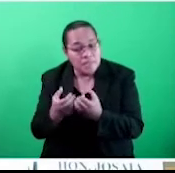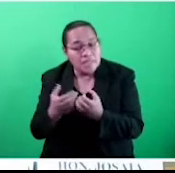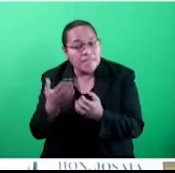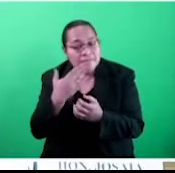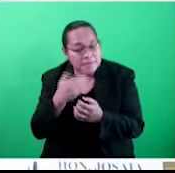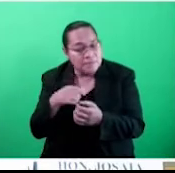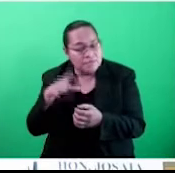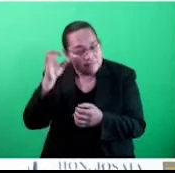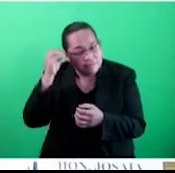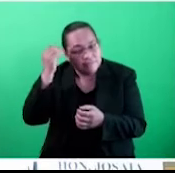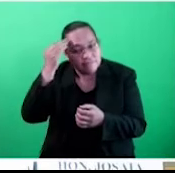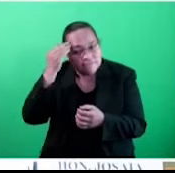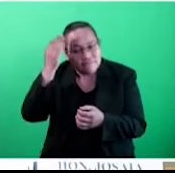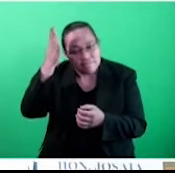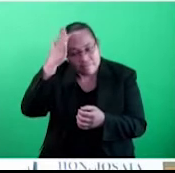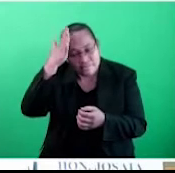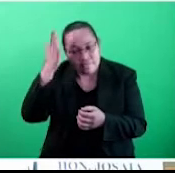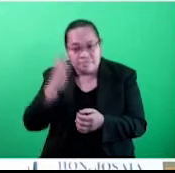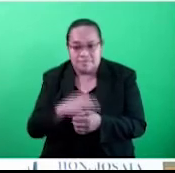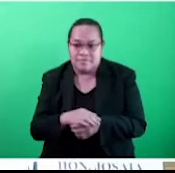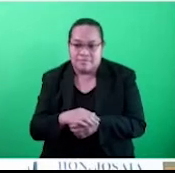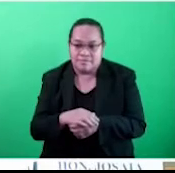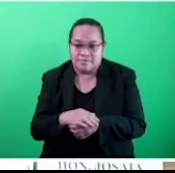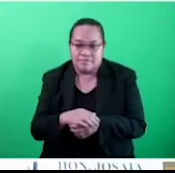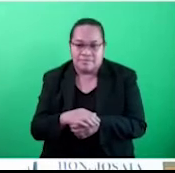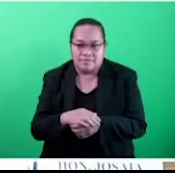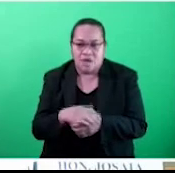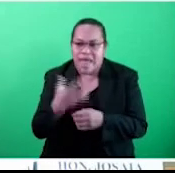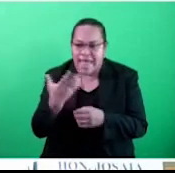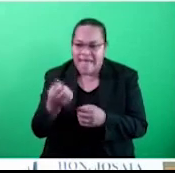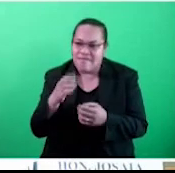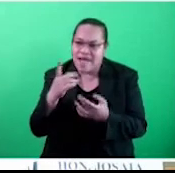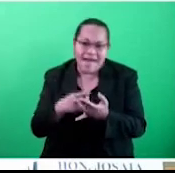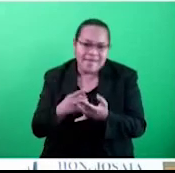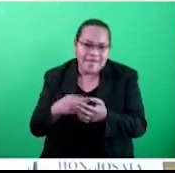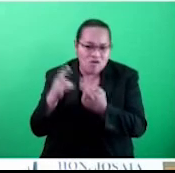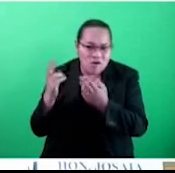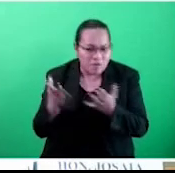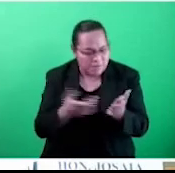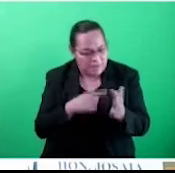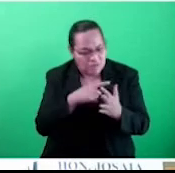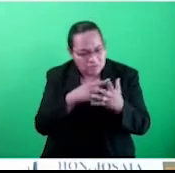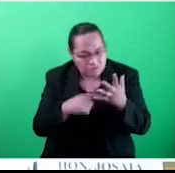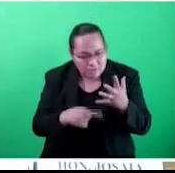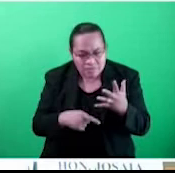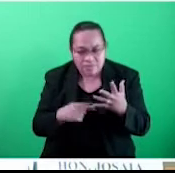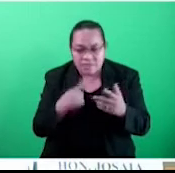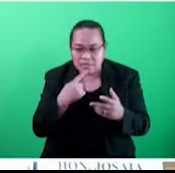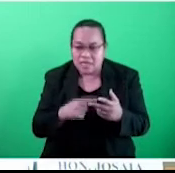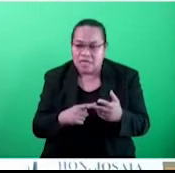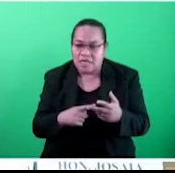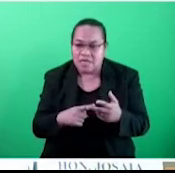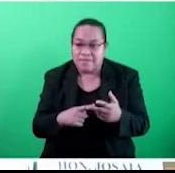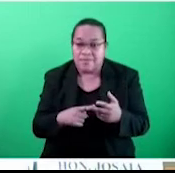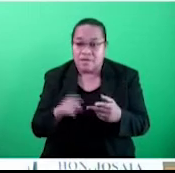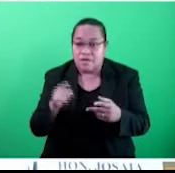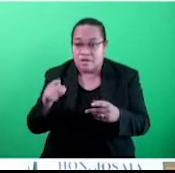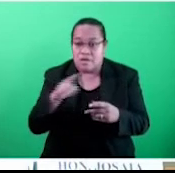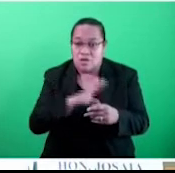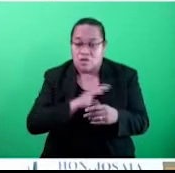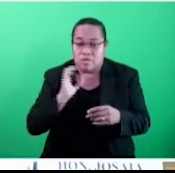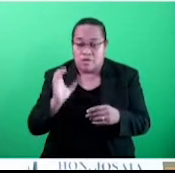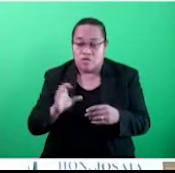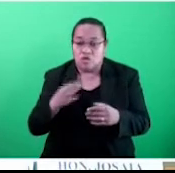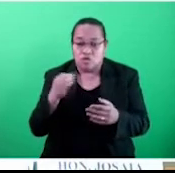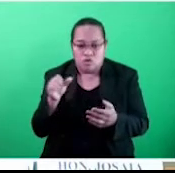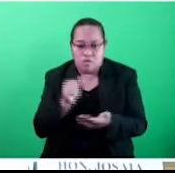of that. Again, there is a recommendation that says that the Commission to be adequately